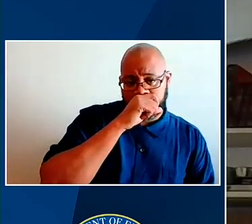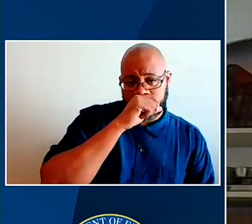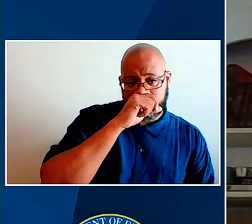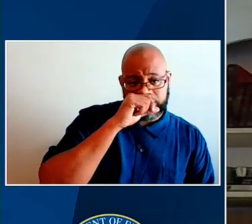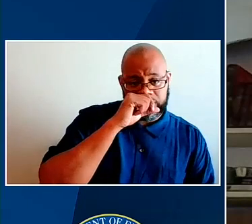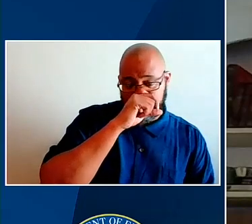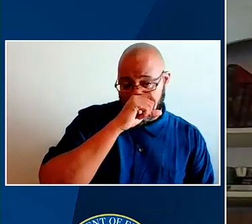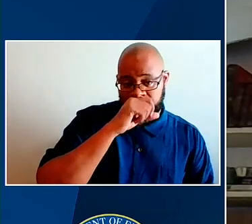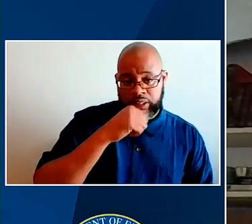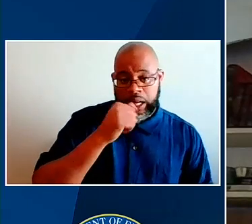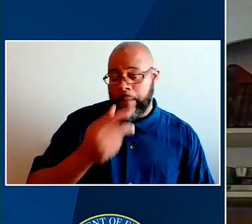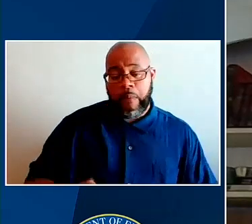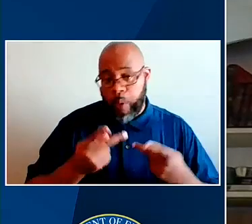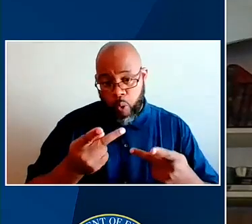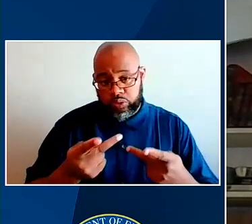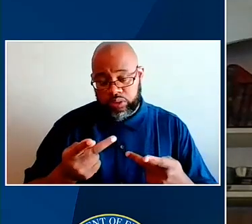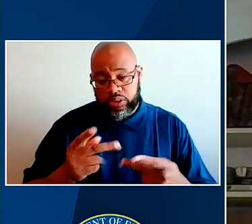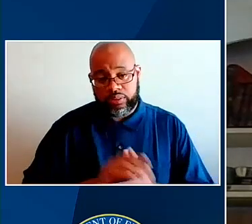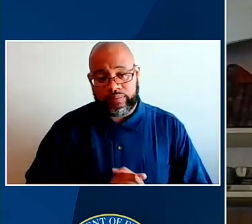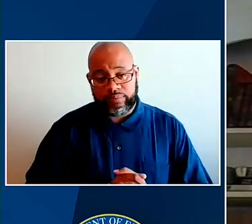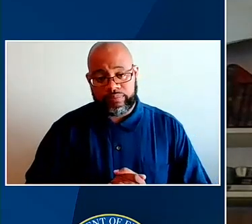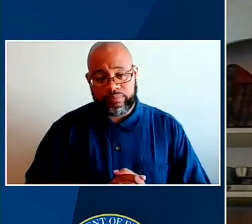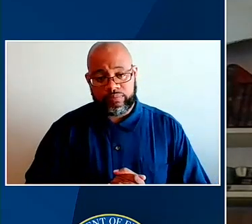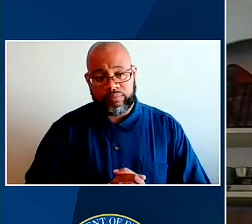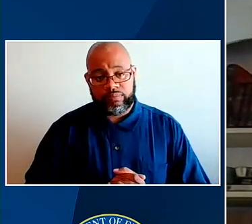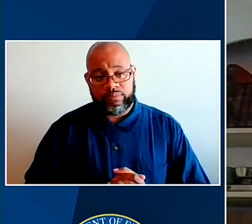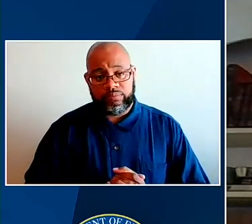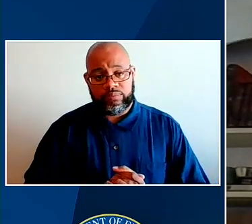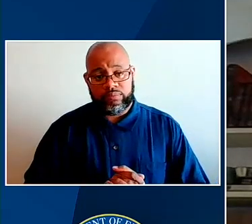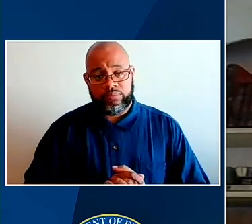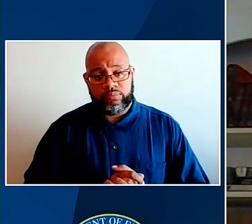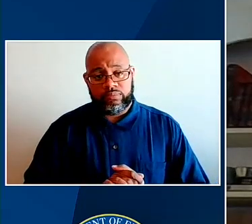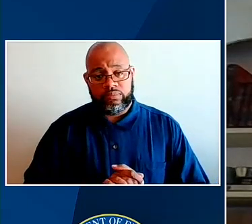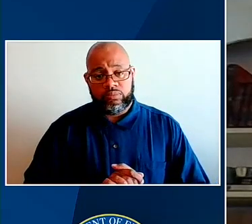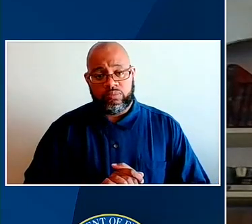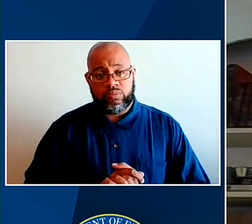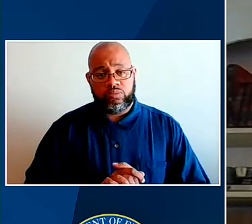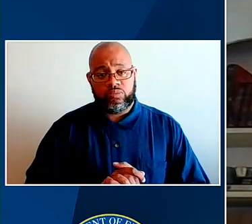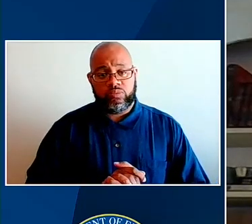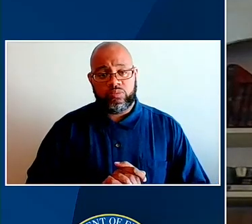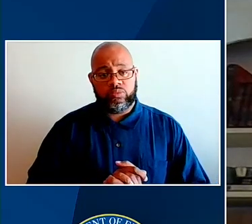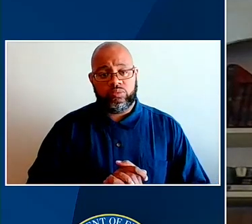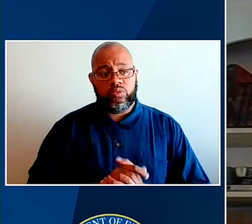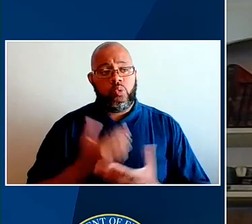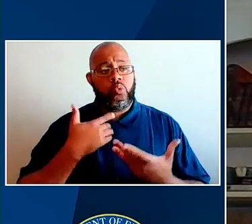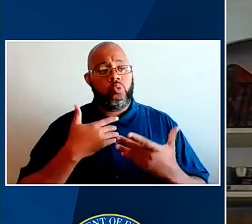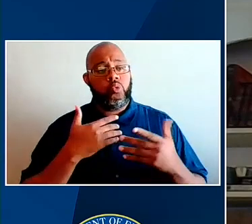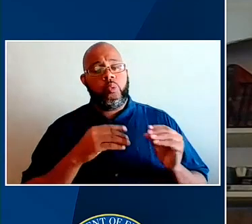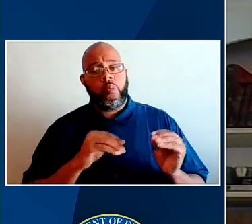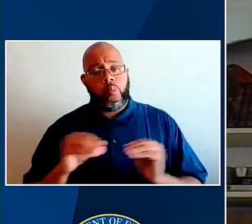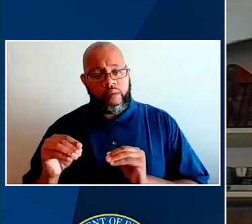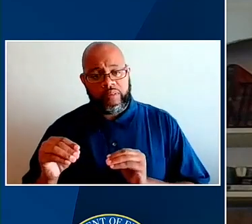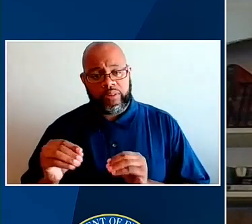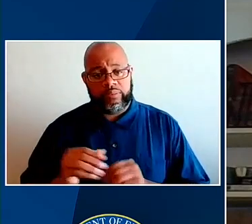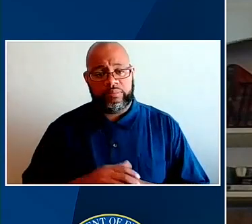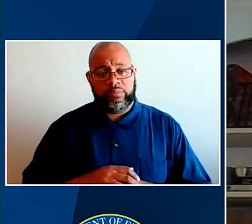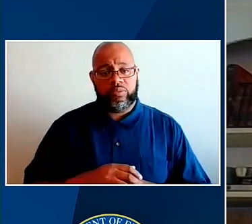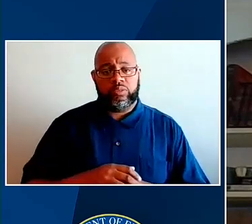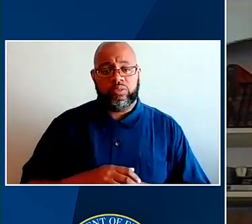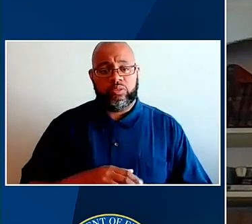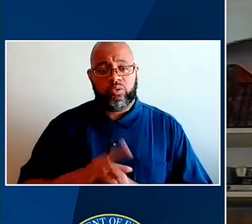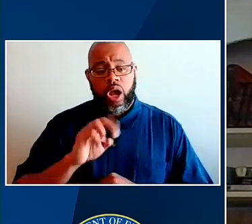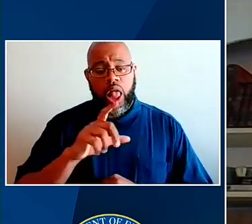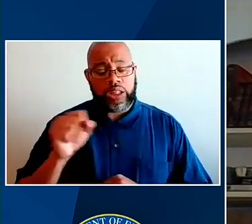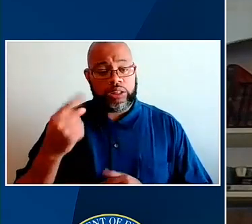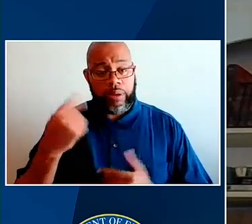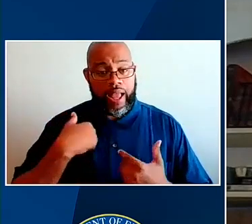we're not proposing anything here. Well, we are to the extent that we're moving it. So unless someone has an objection